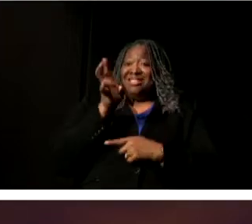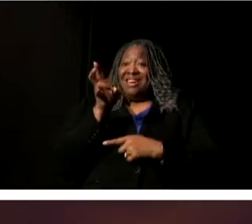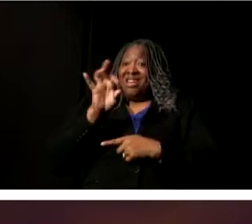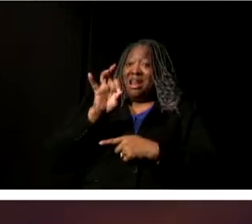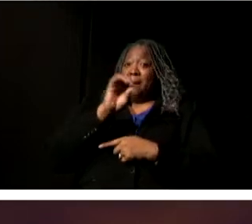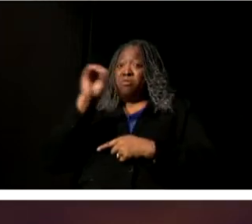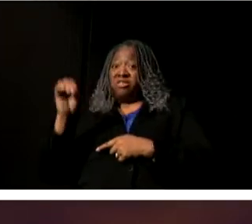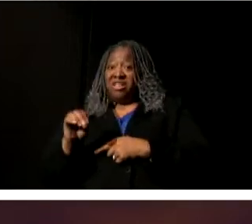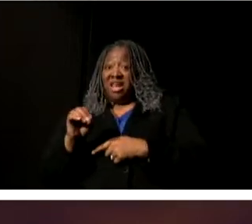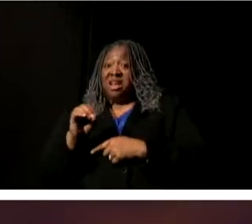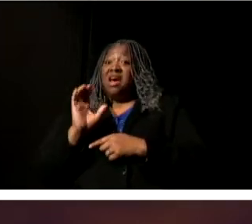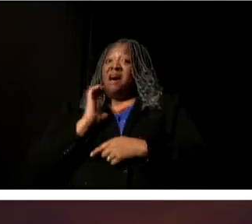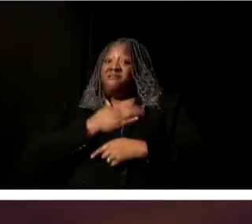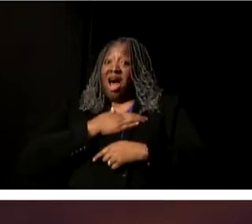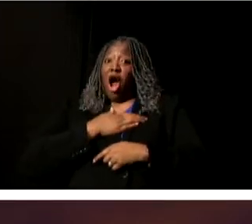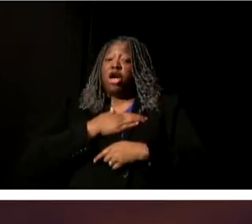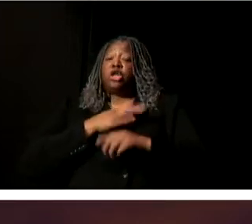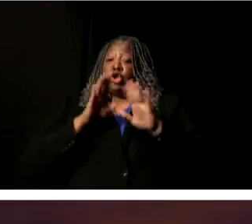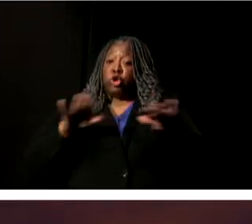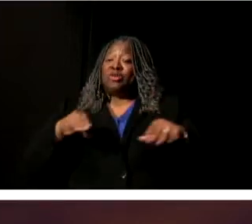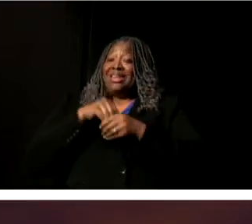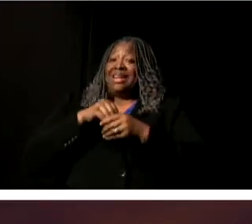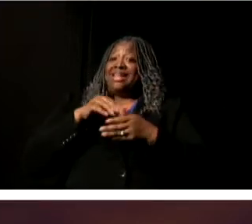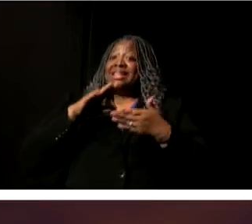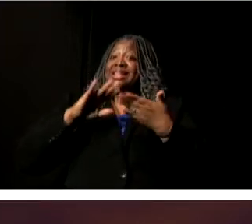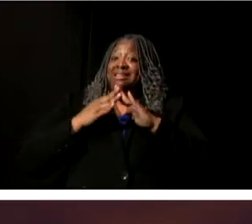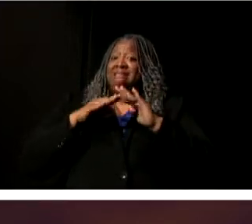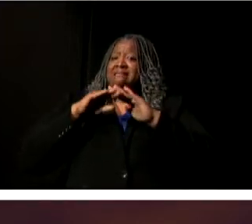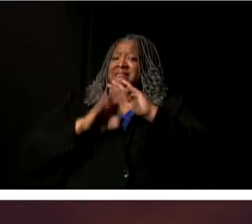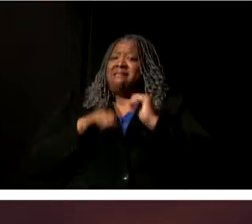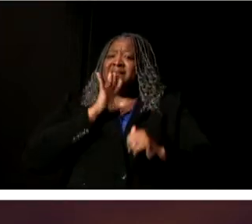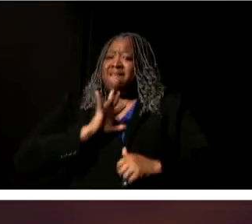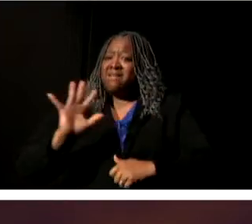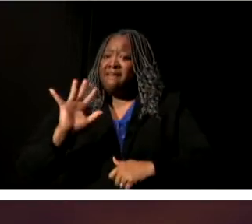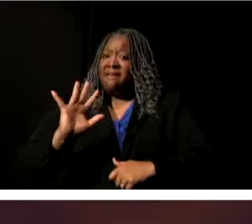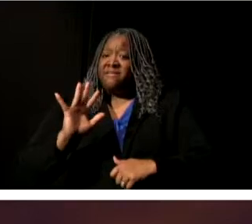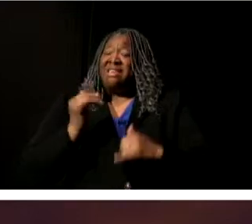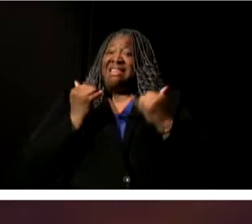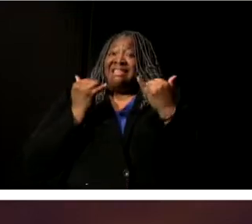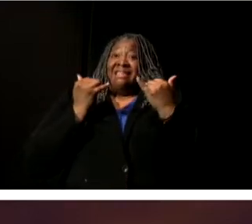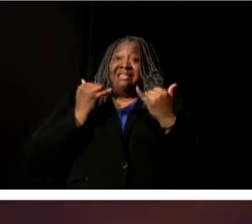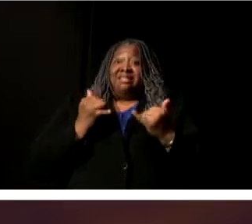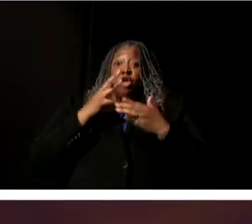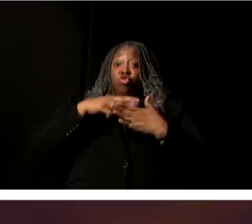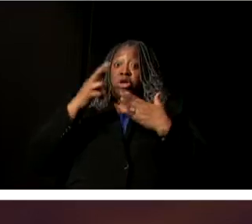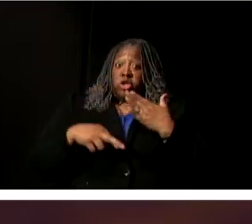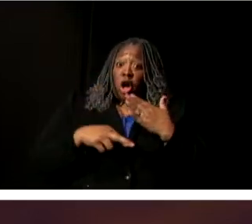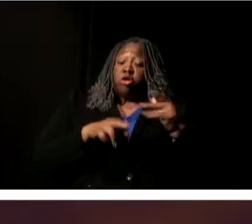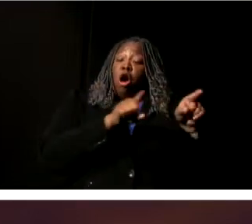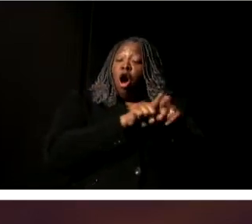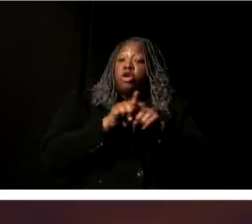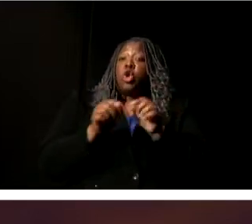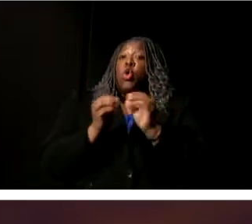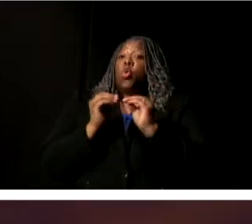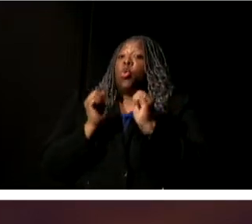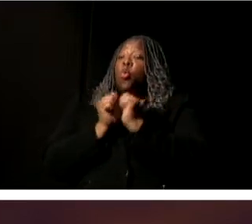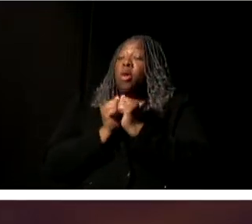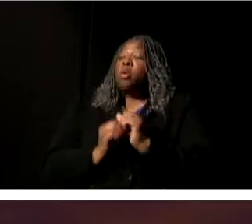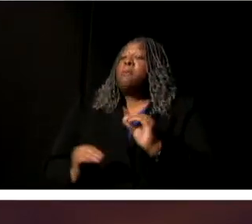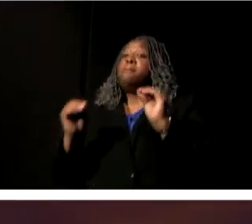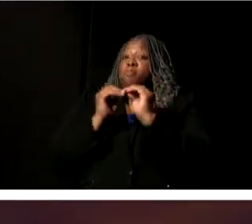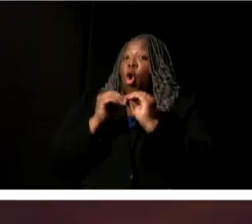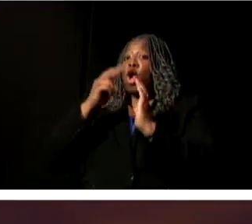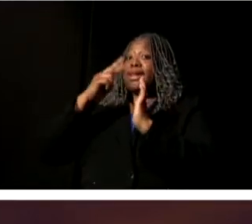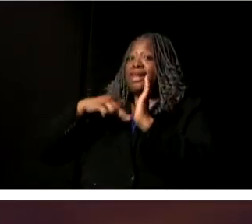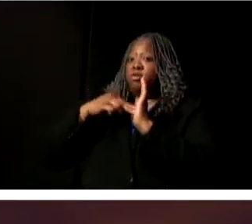city under the age of 5. These significant results, coupled with more engaging summer literacy programs for